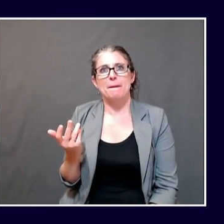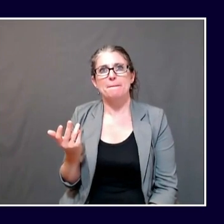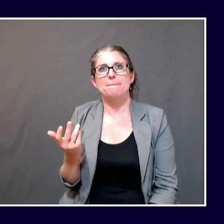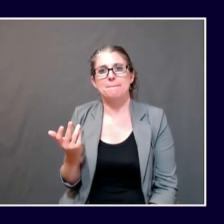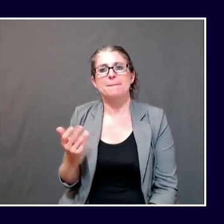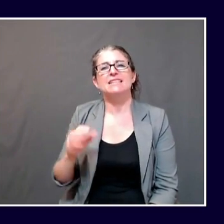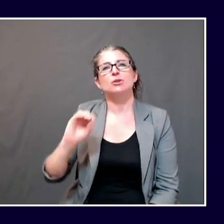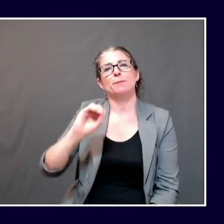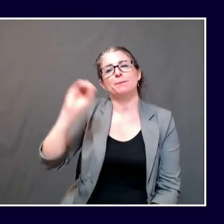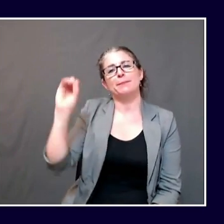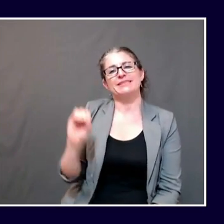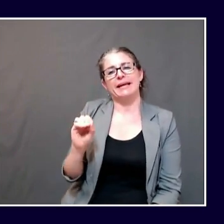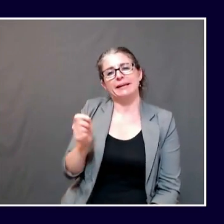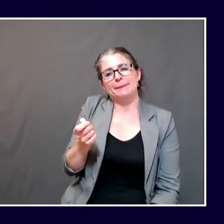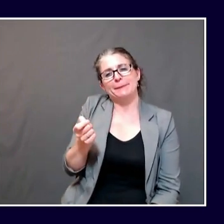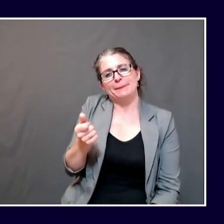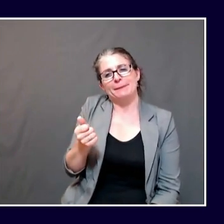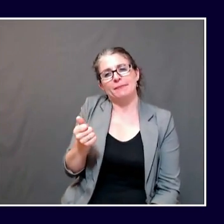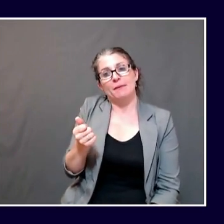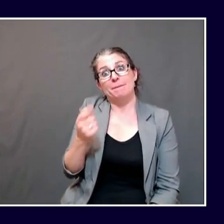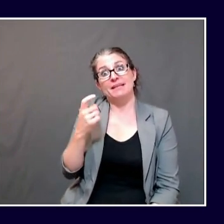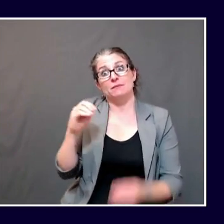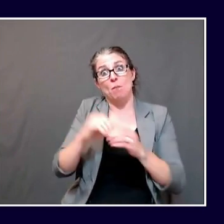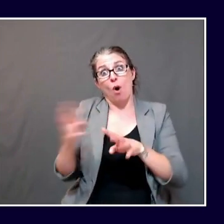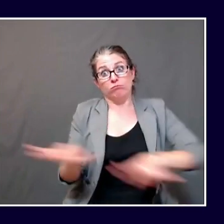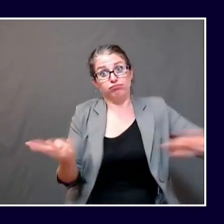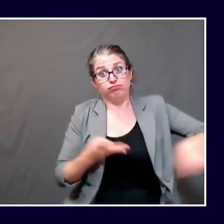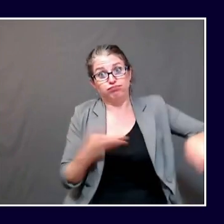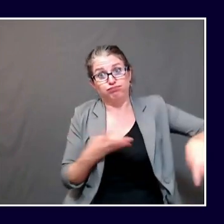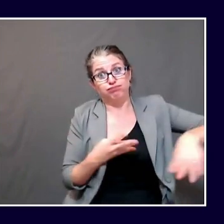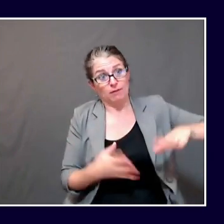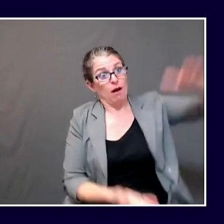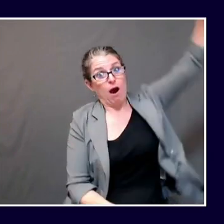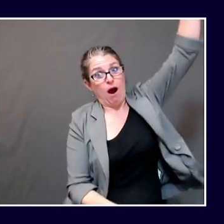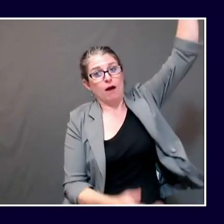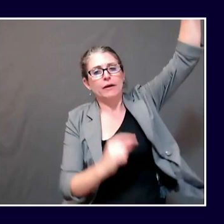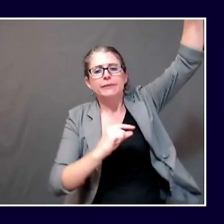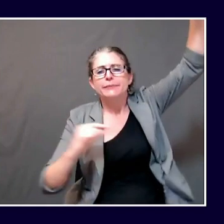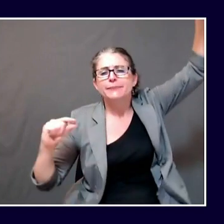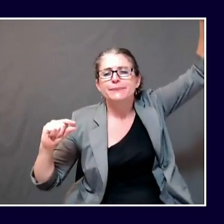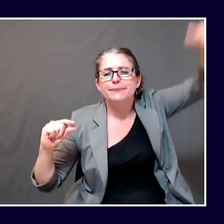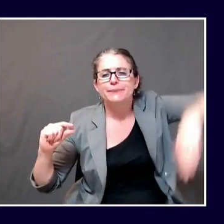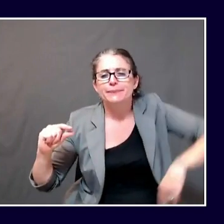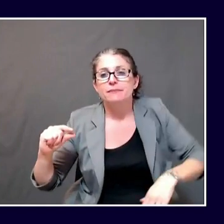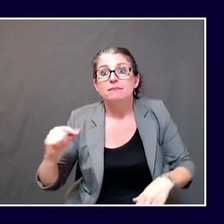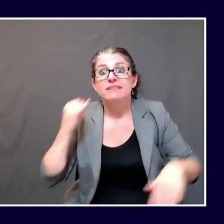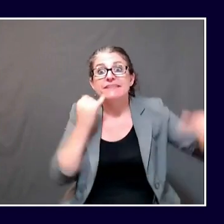in fact going down. We started the month of September with a positivity rate of